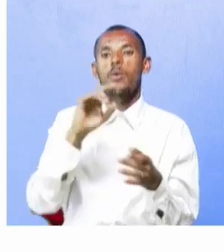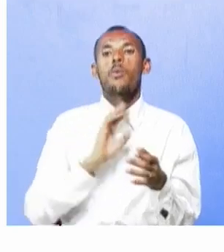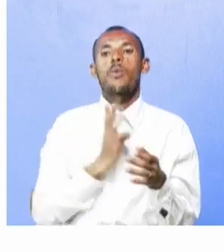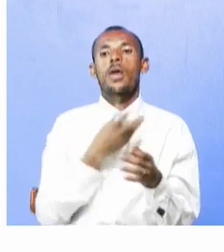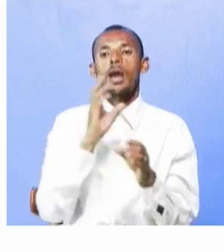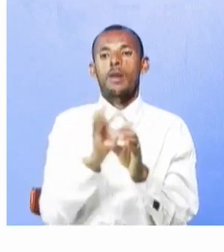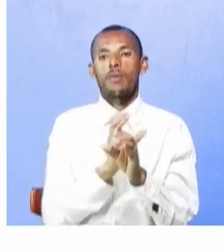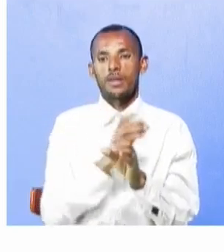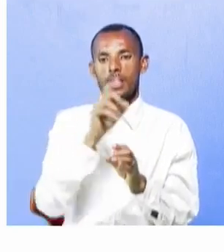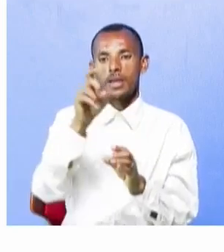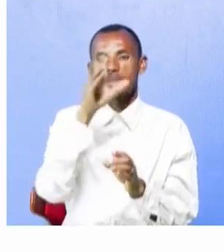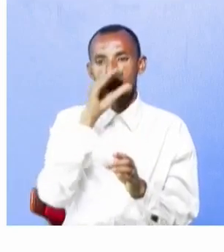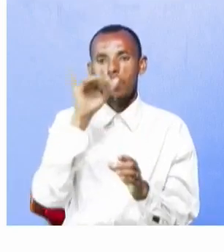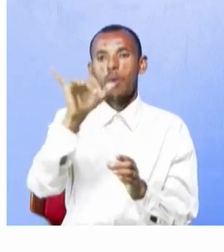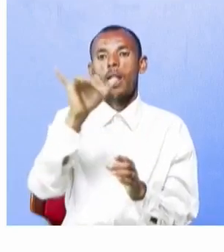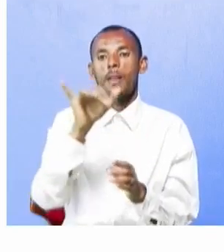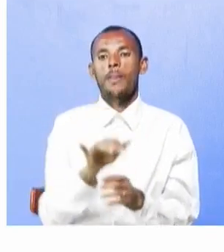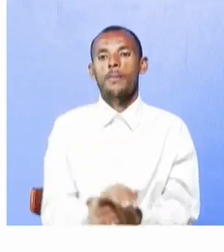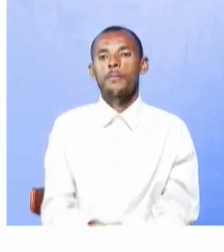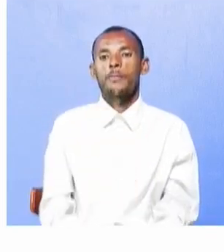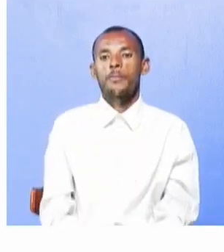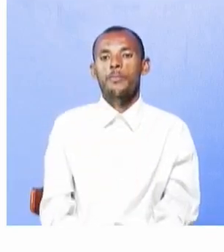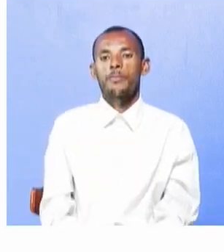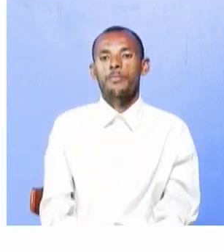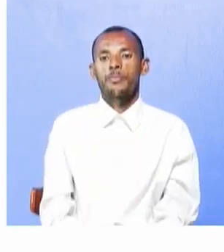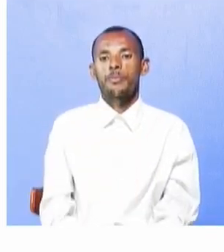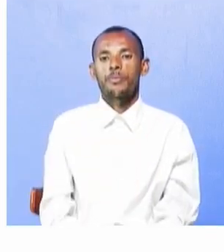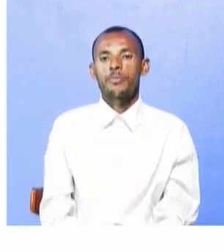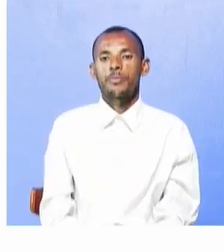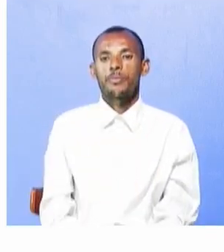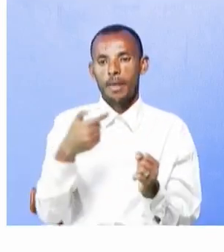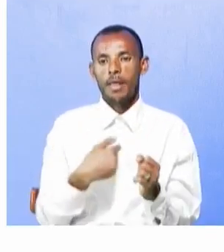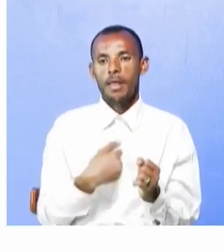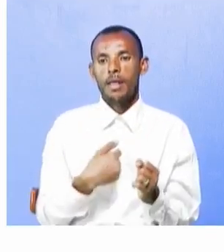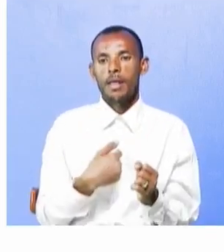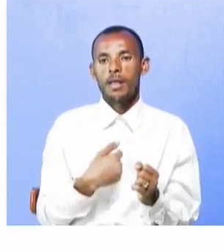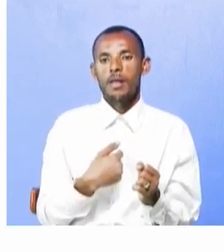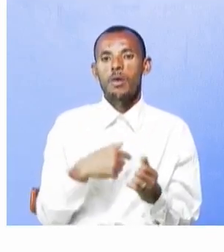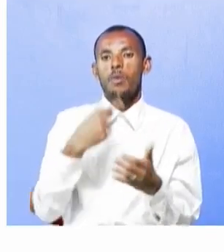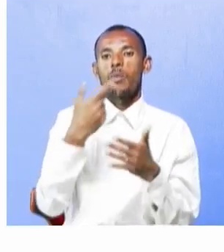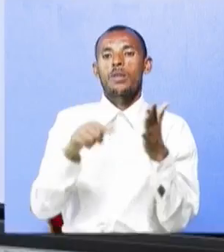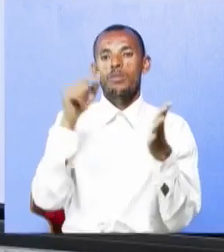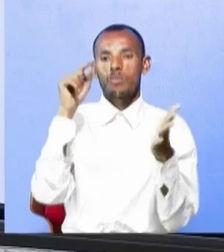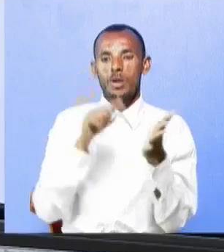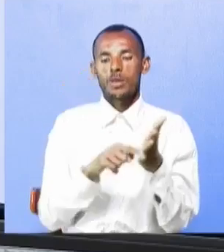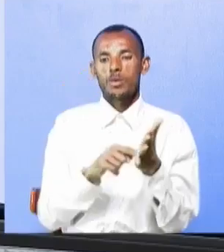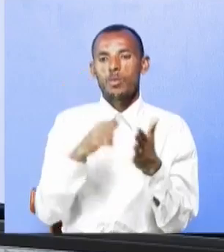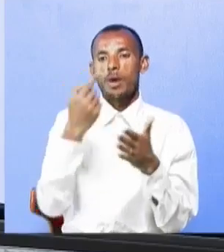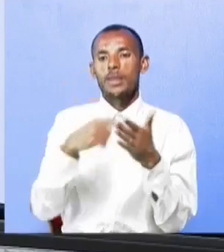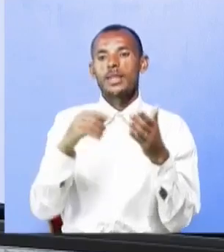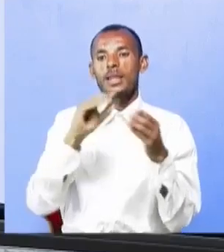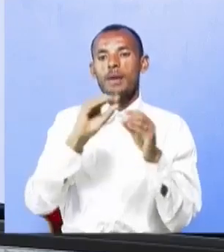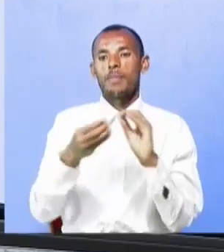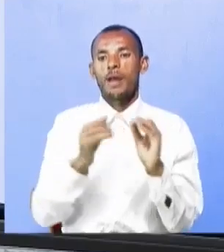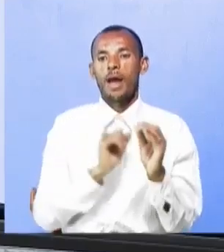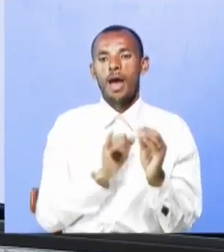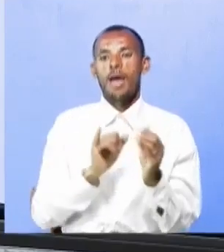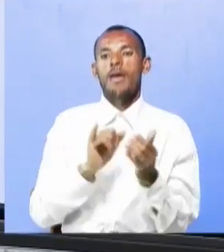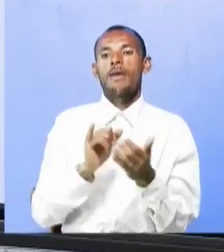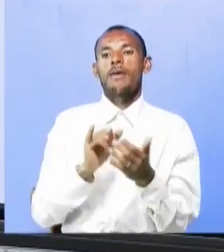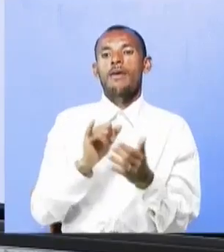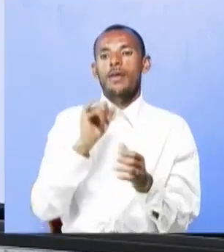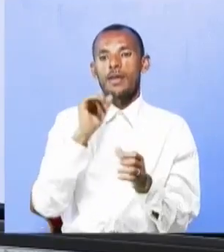y intercept. Okay? Can you tell me what point or what number should I take to find